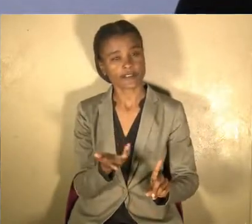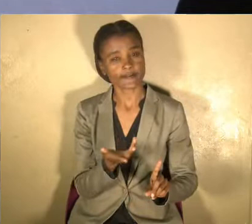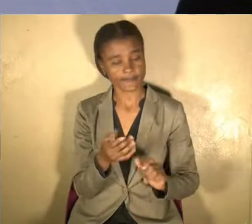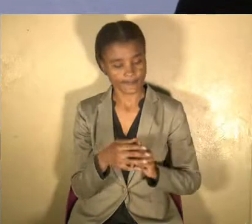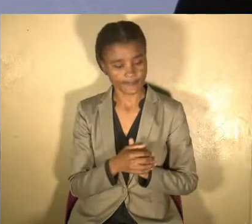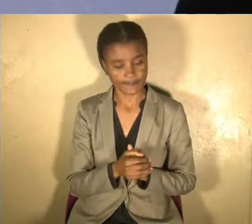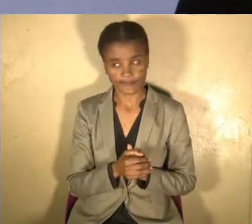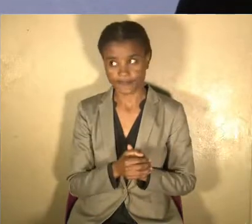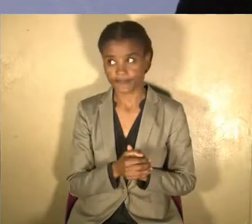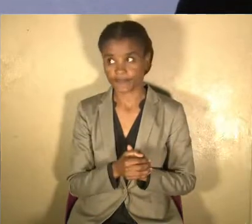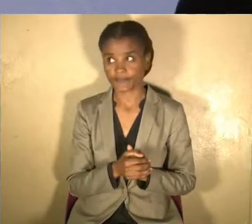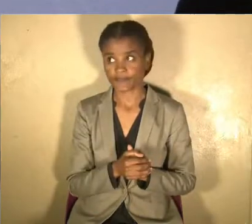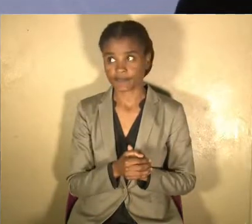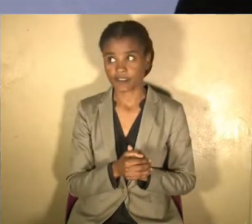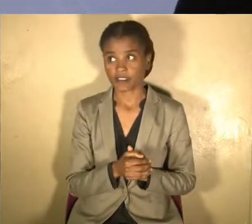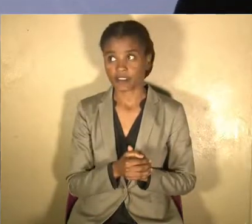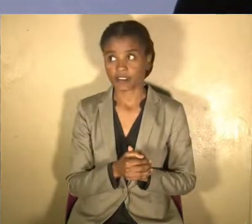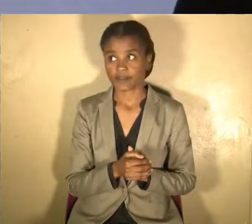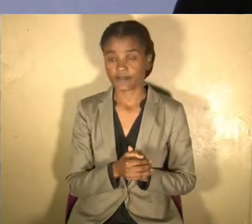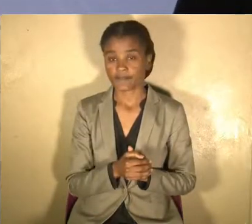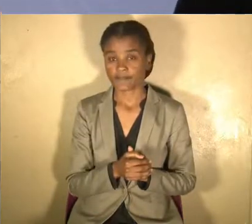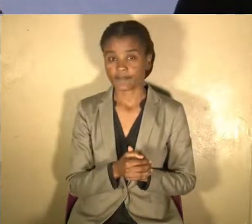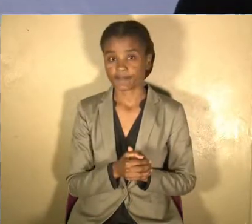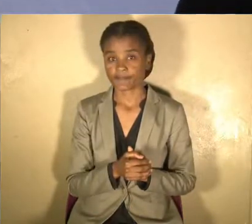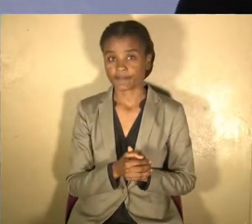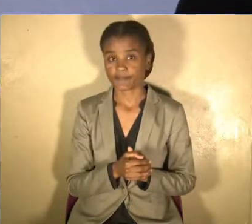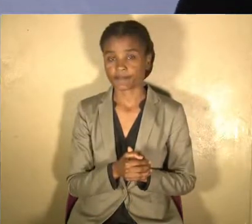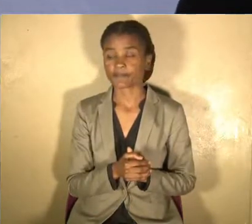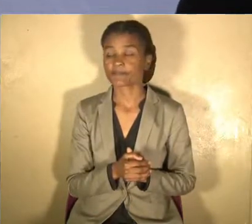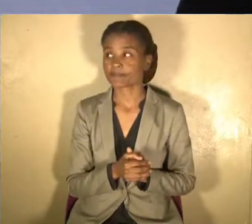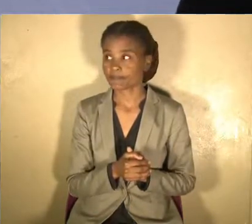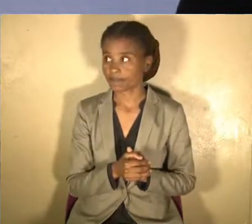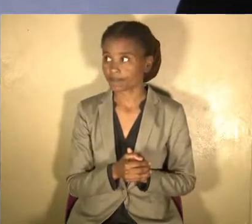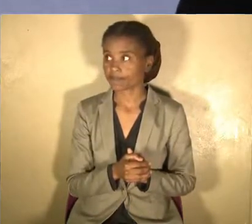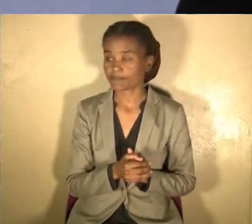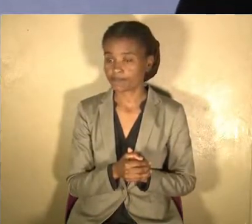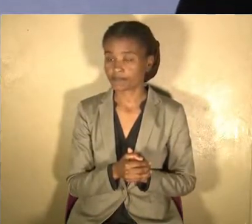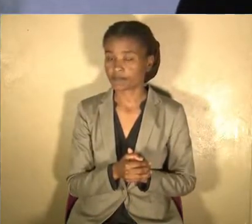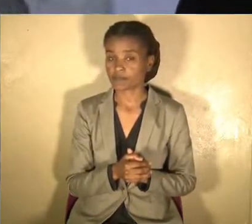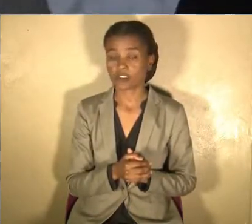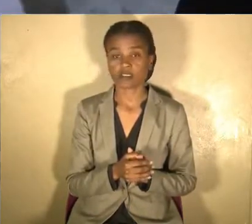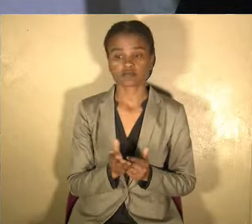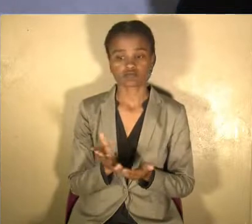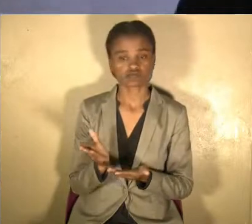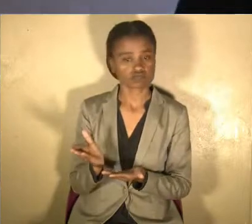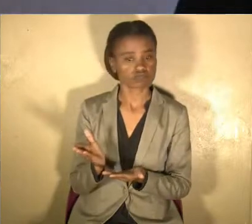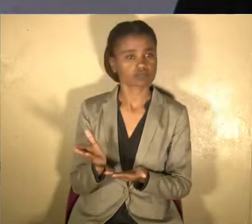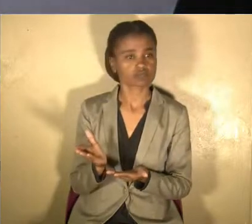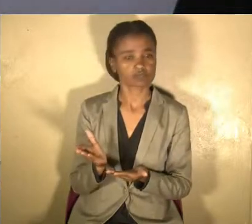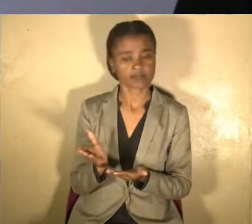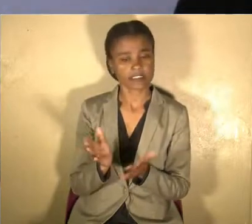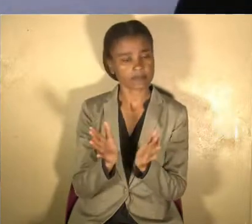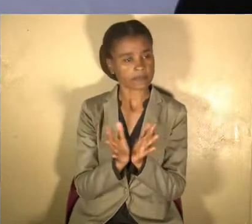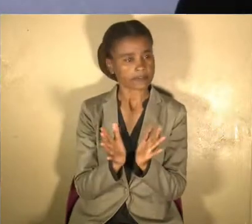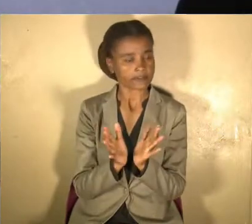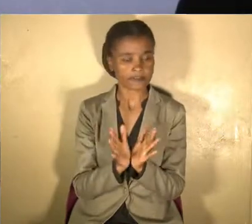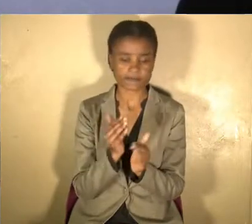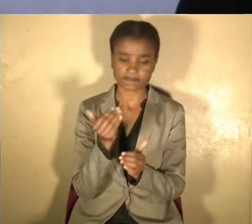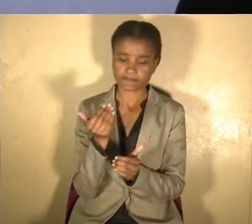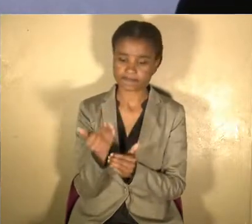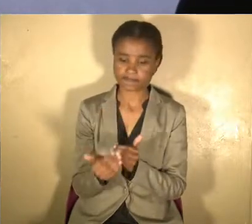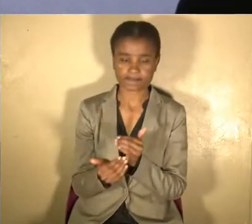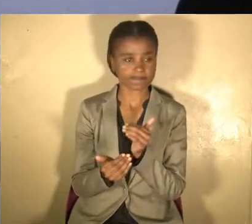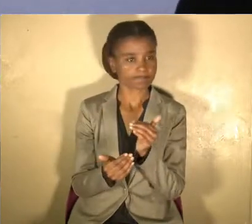I would also like to say you have conducted this meeting